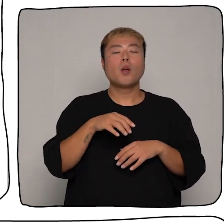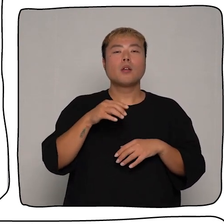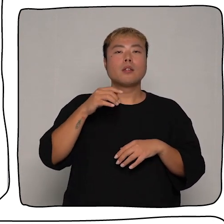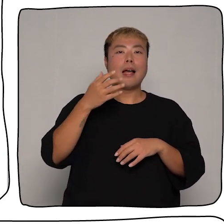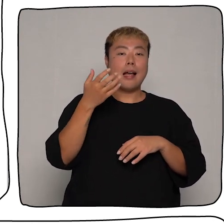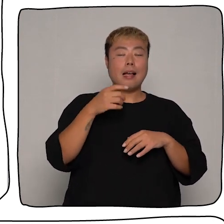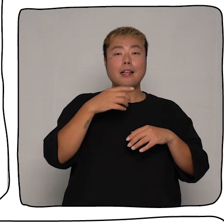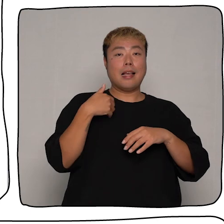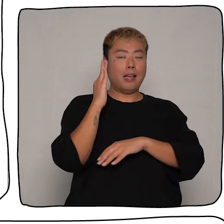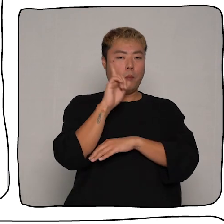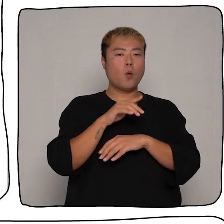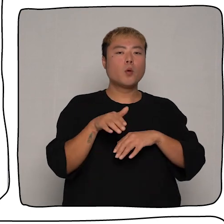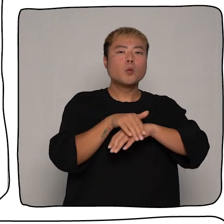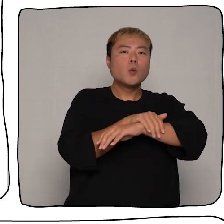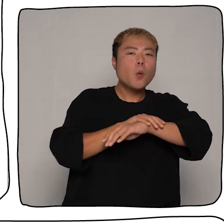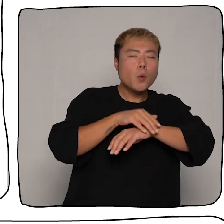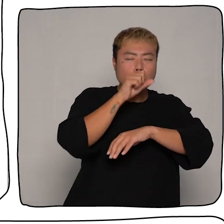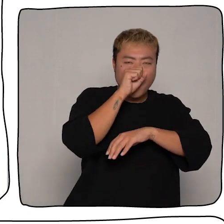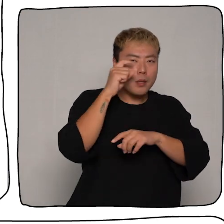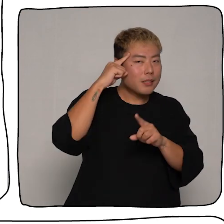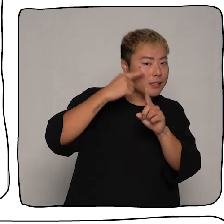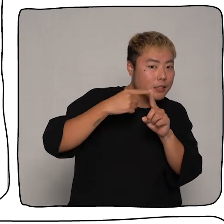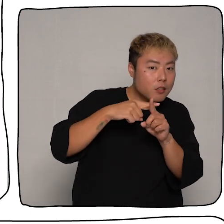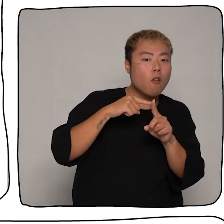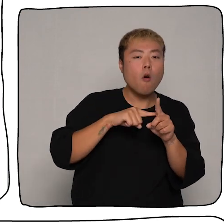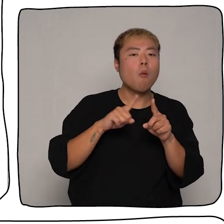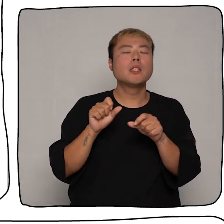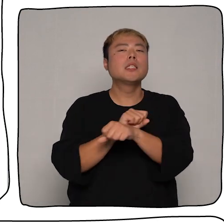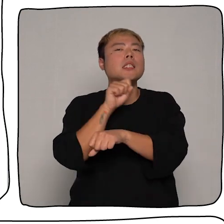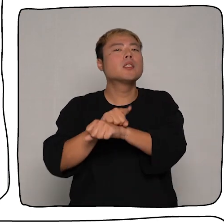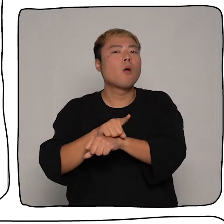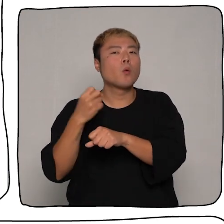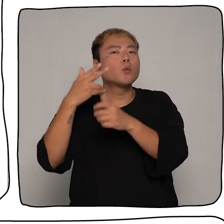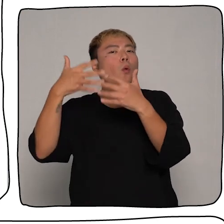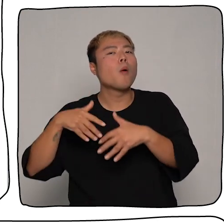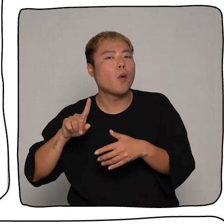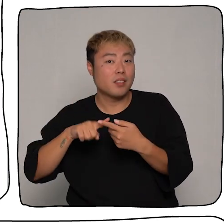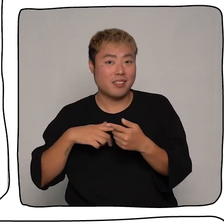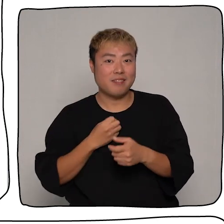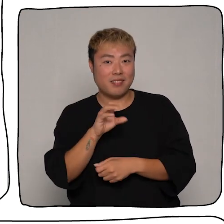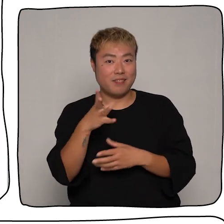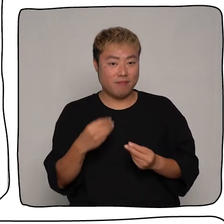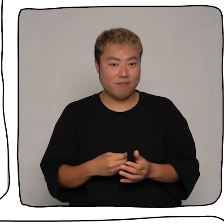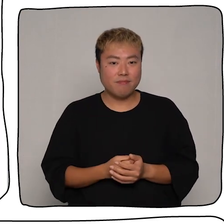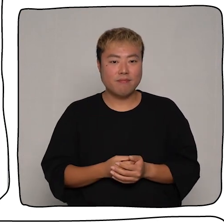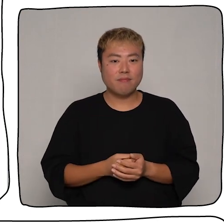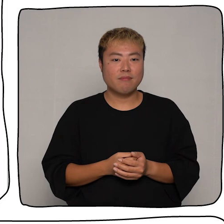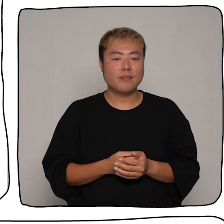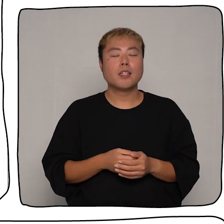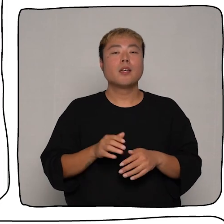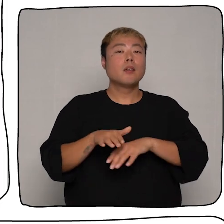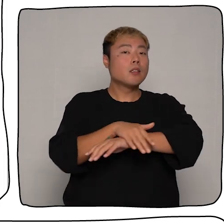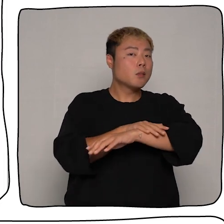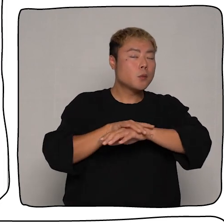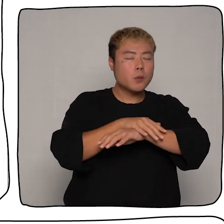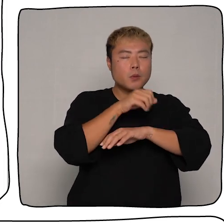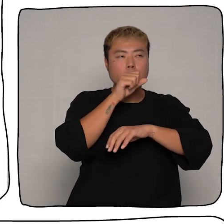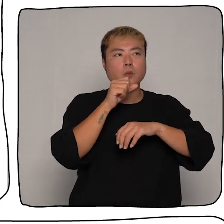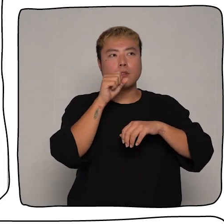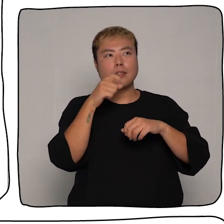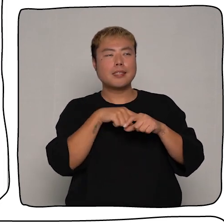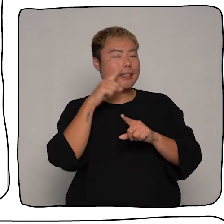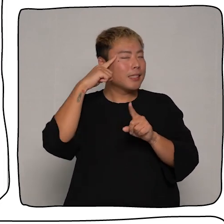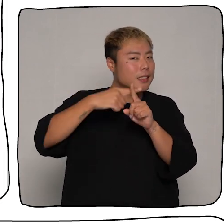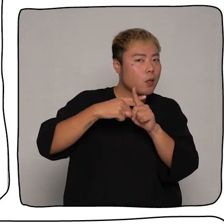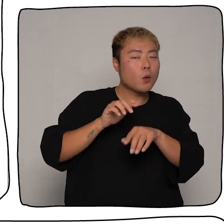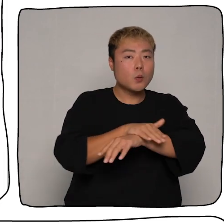and necessary conditions of good touch. First point was with respect to